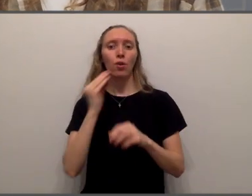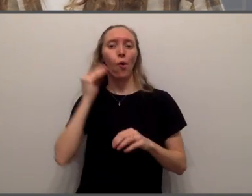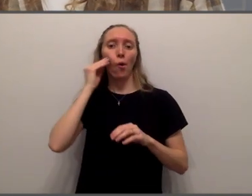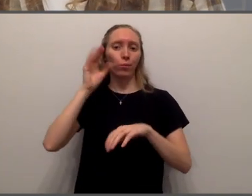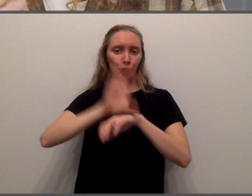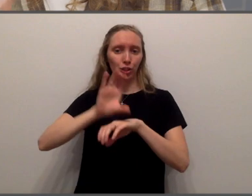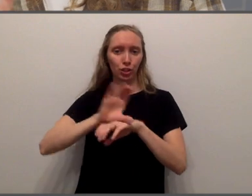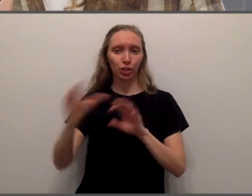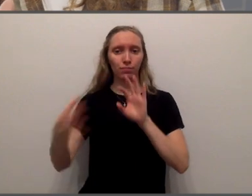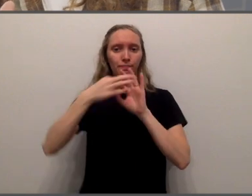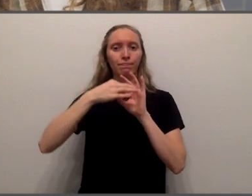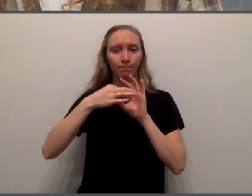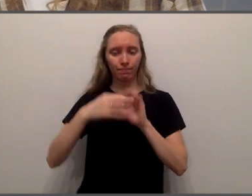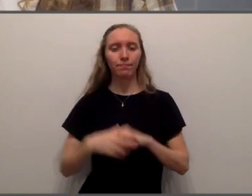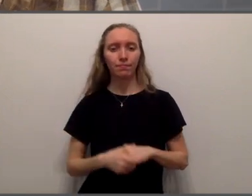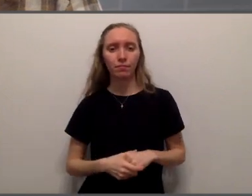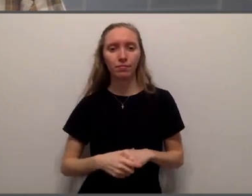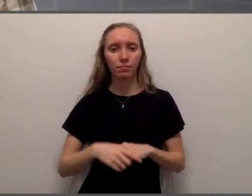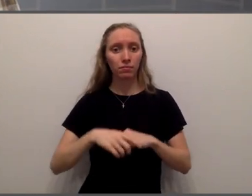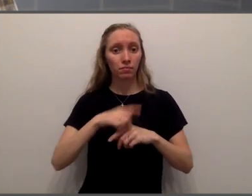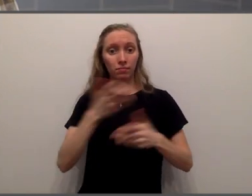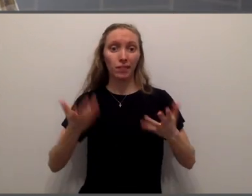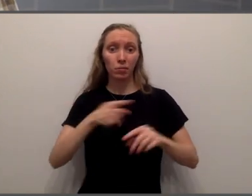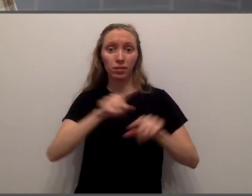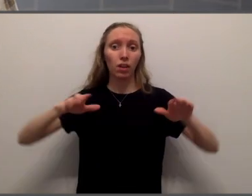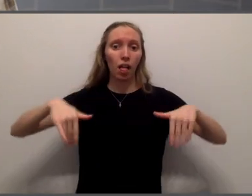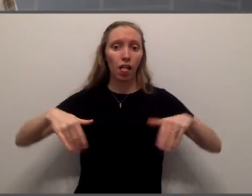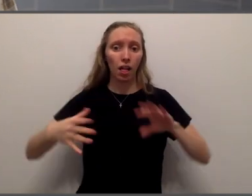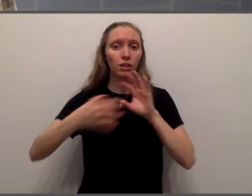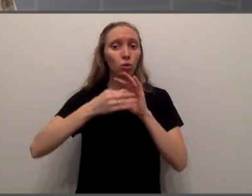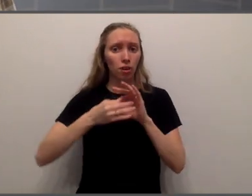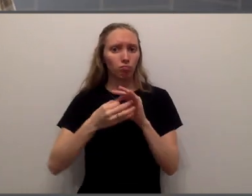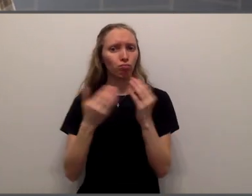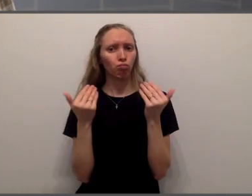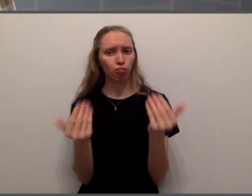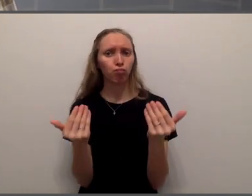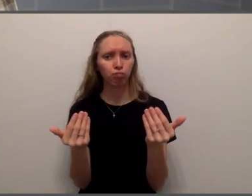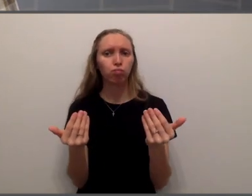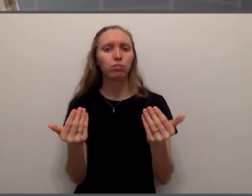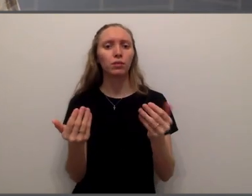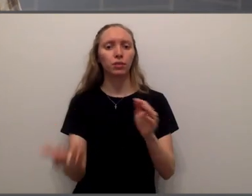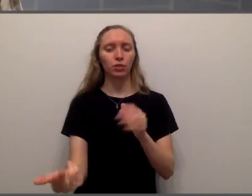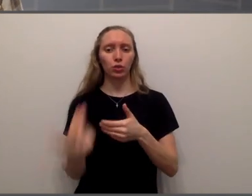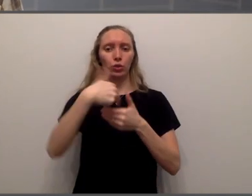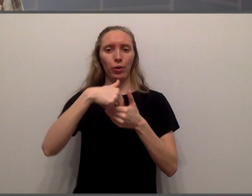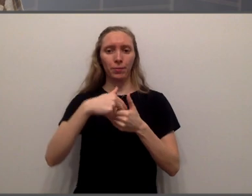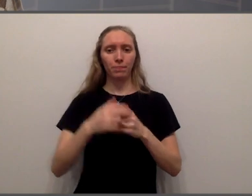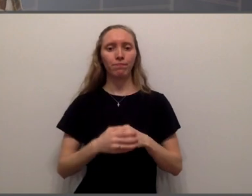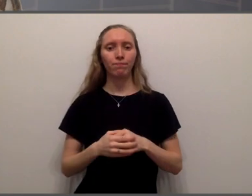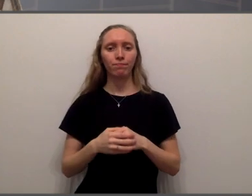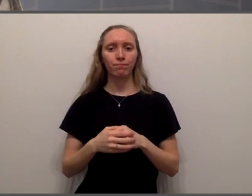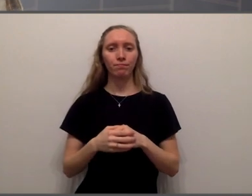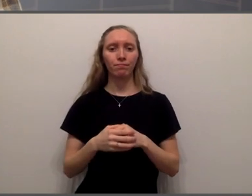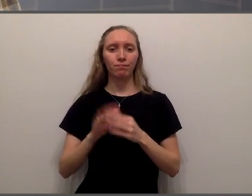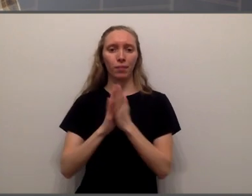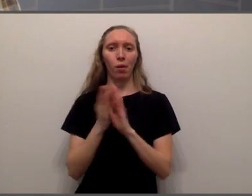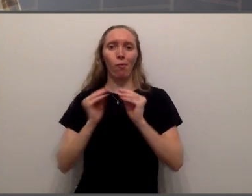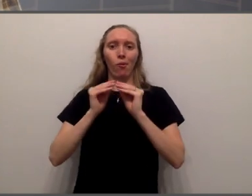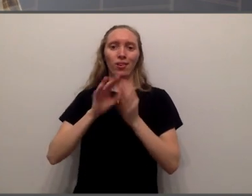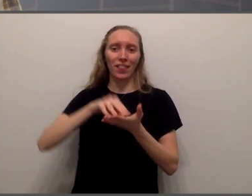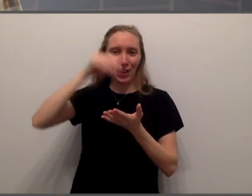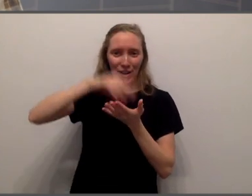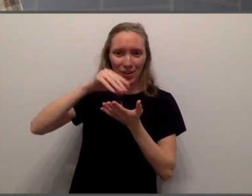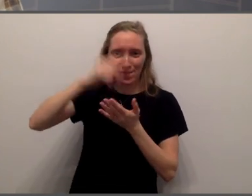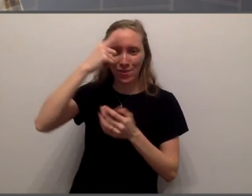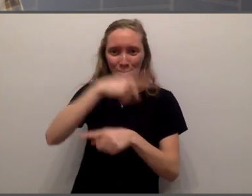home church if you aren't already in one, and to make that part of your learning for this experience. All right, I want to introduce